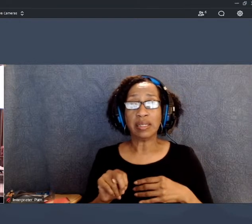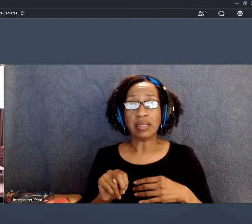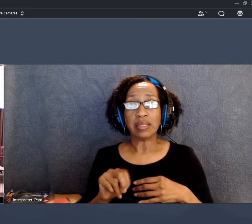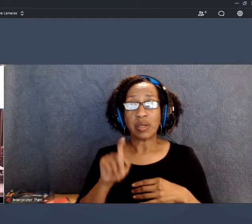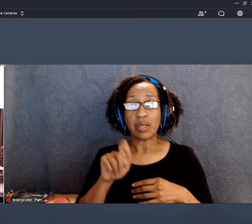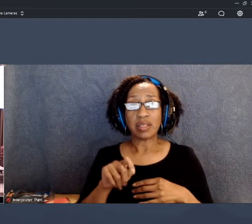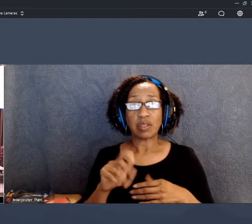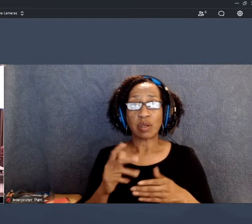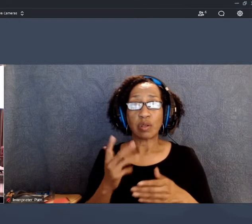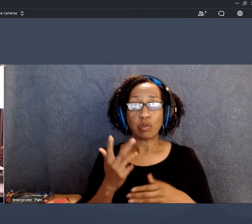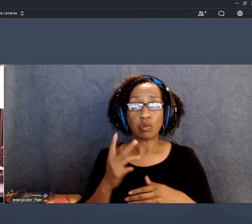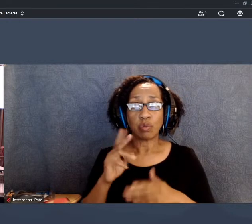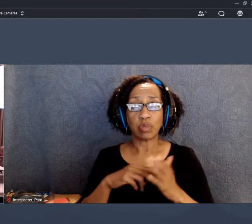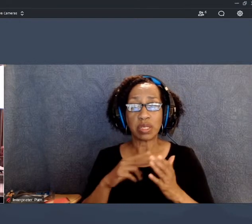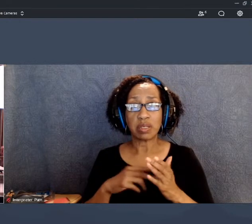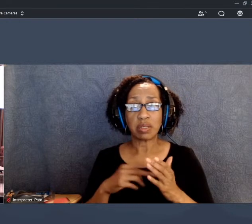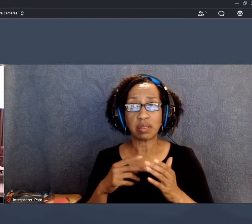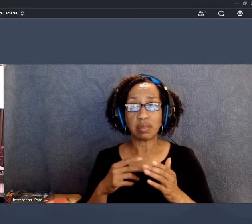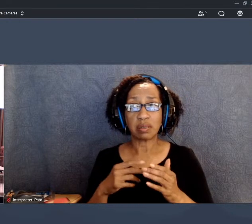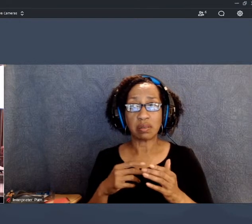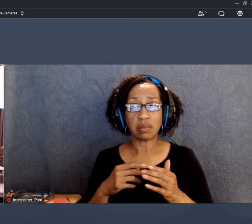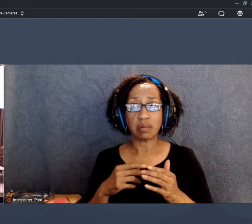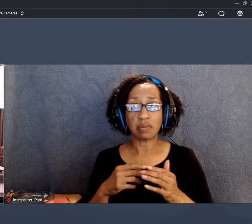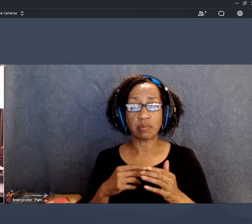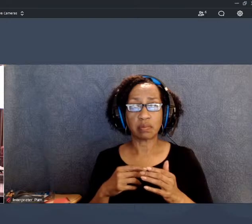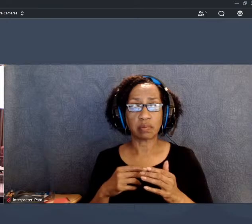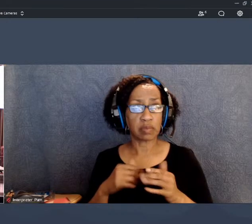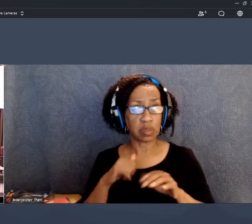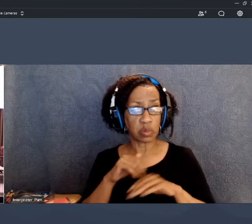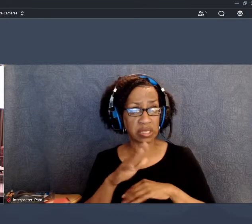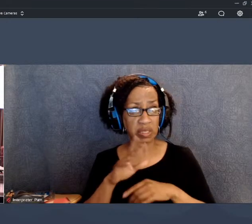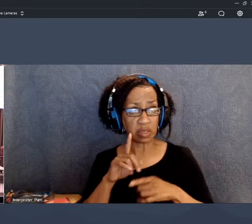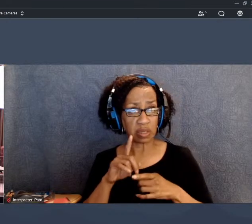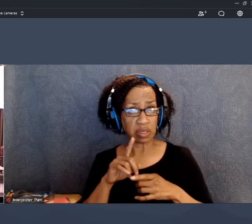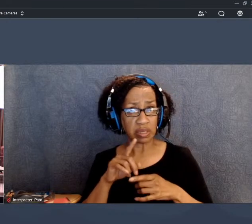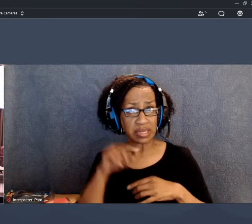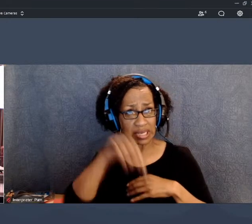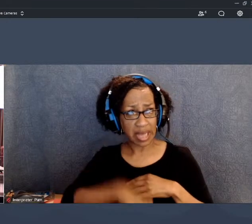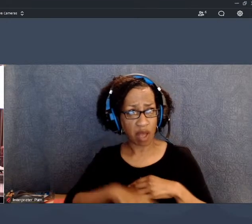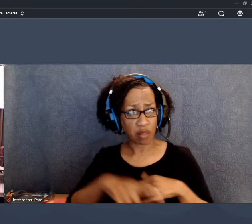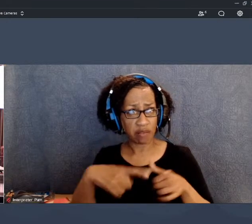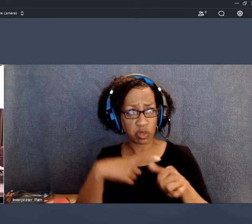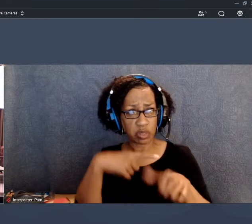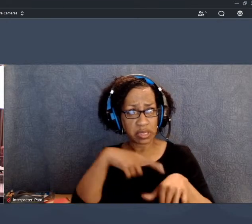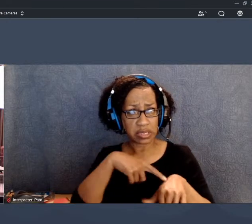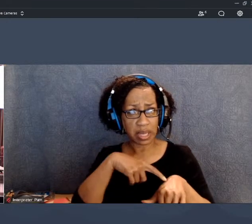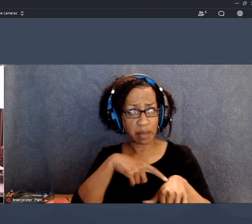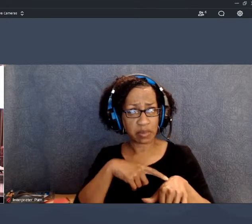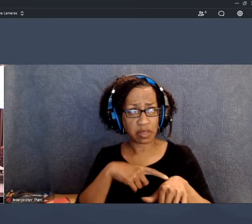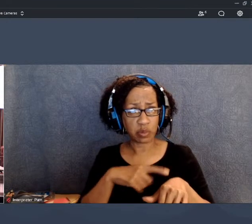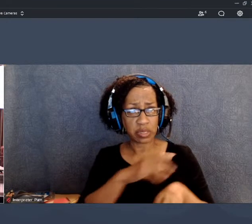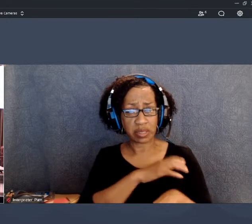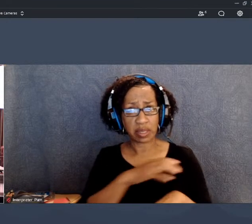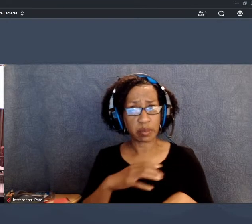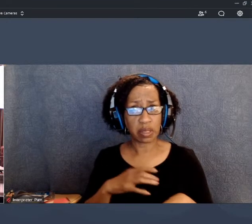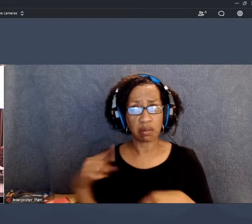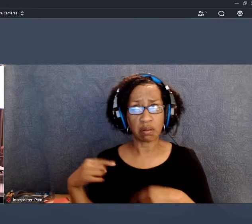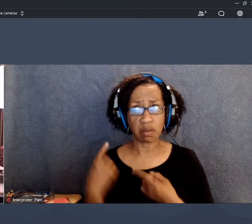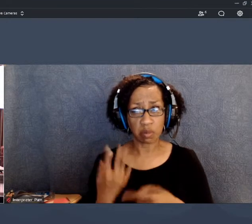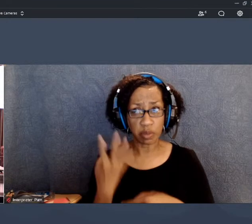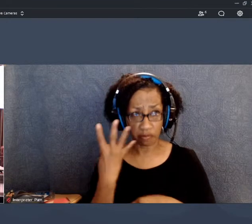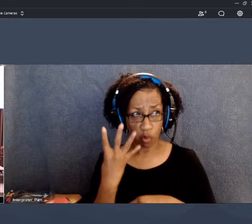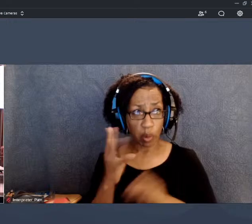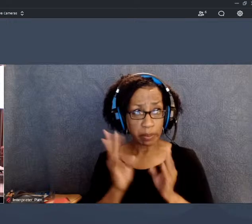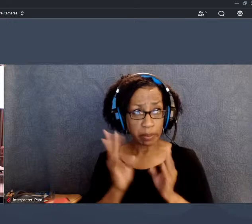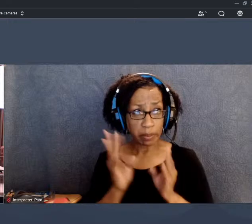me, did we send this down the first time it was in the committee? So have there been 4 meetings that this has